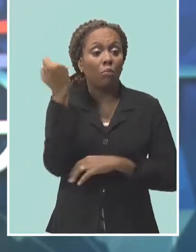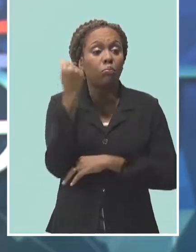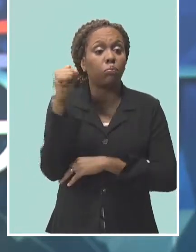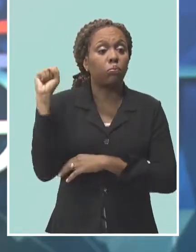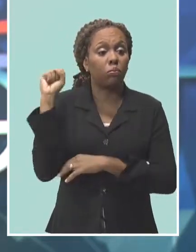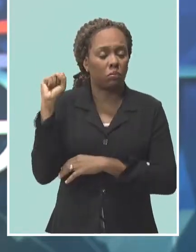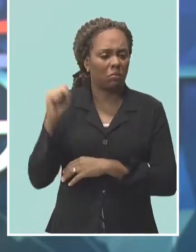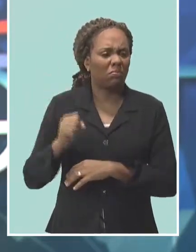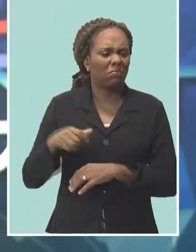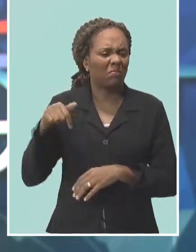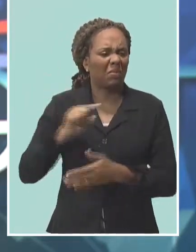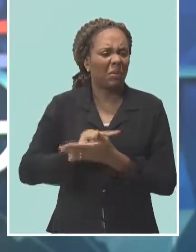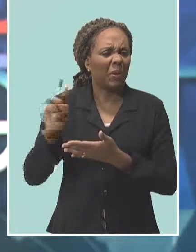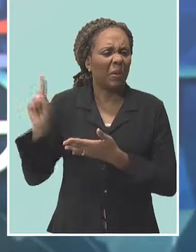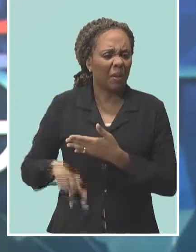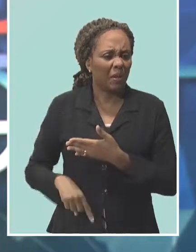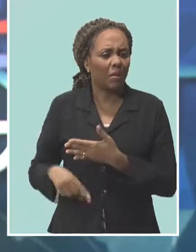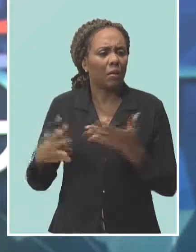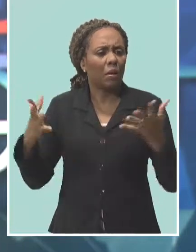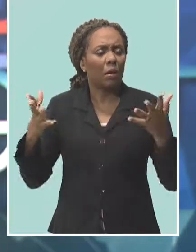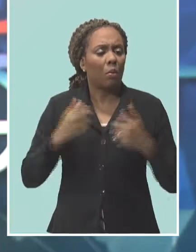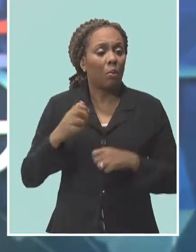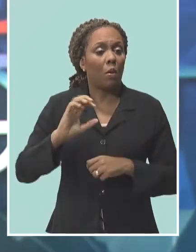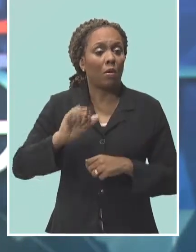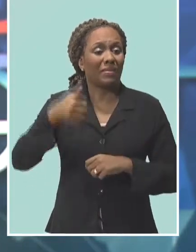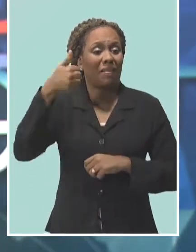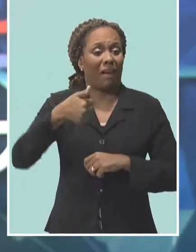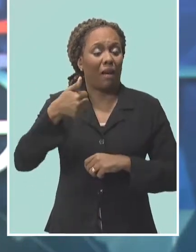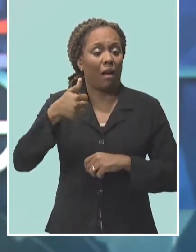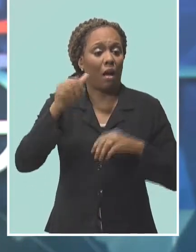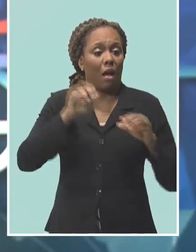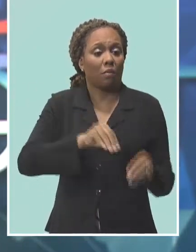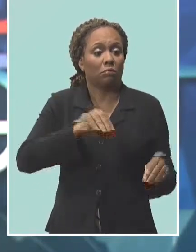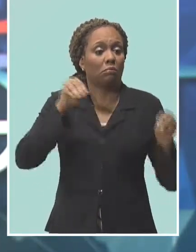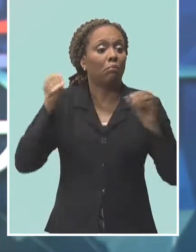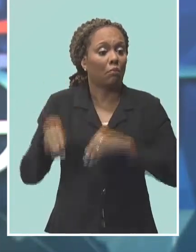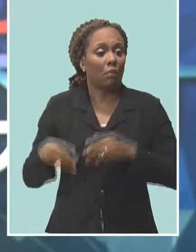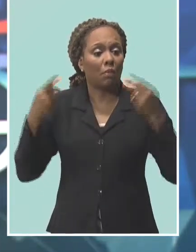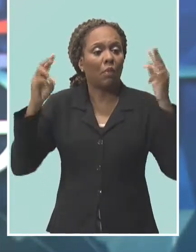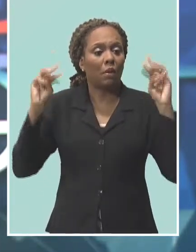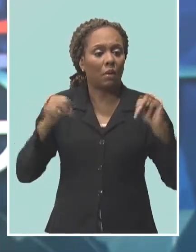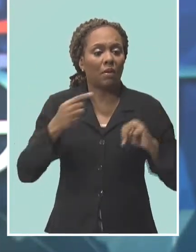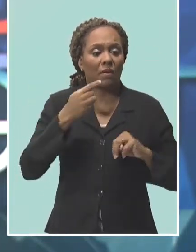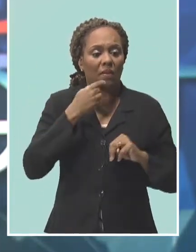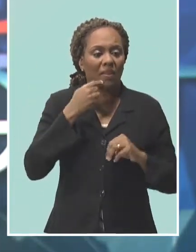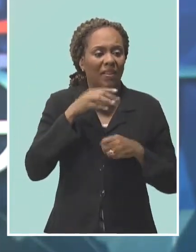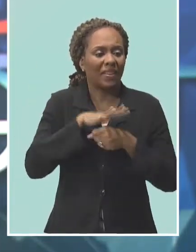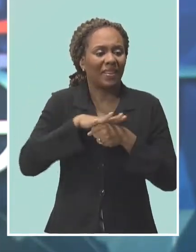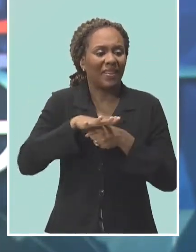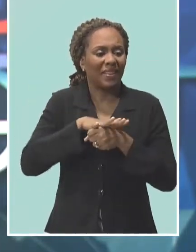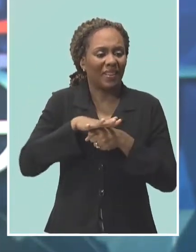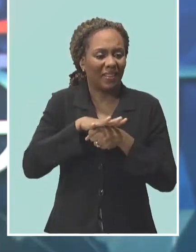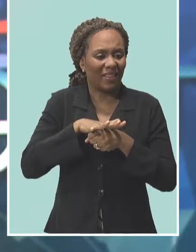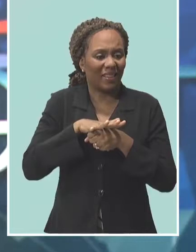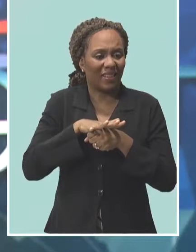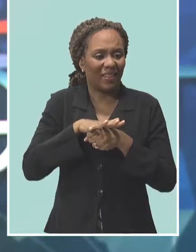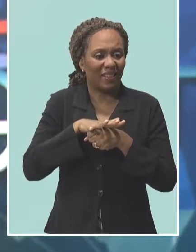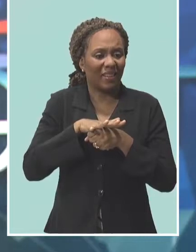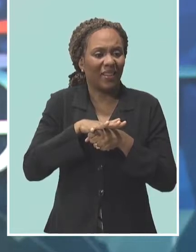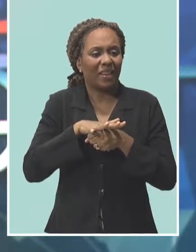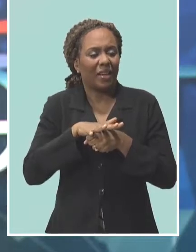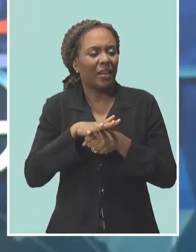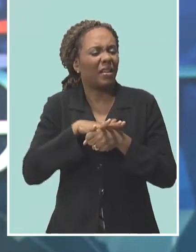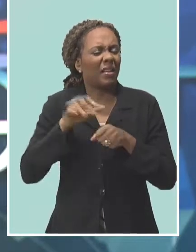was staged over the weekend calling for its removal from National Hero Square. Well, Prime Minister Motley says the area of the screw